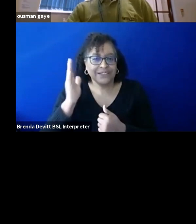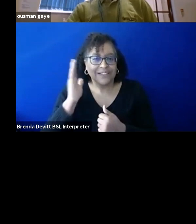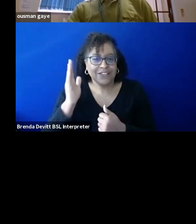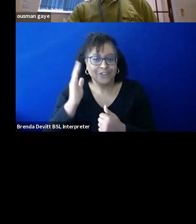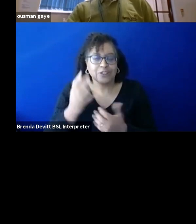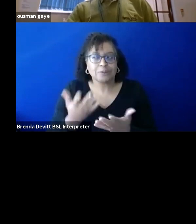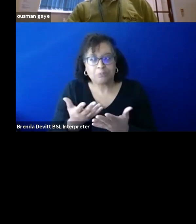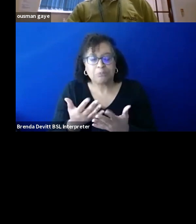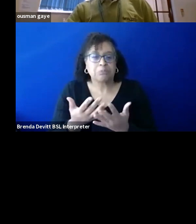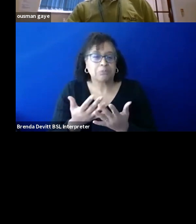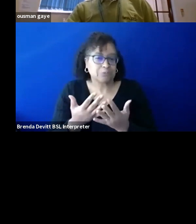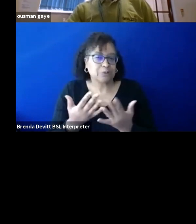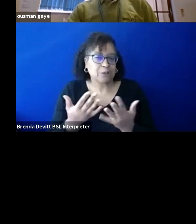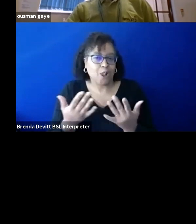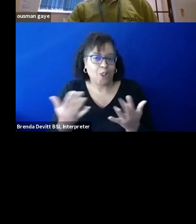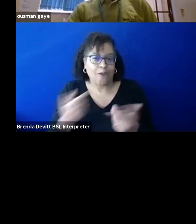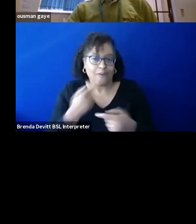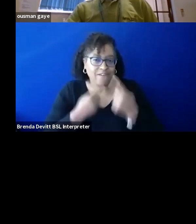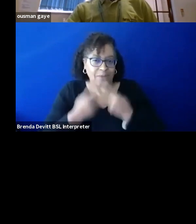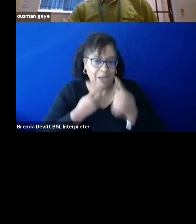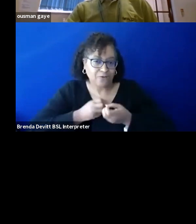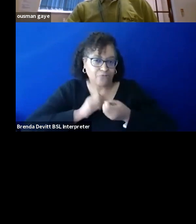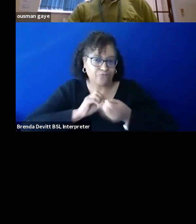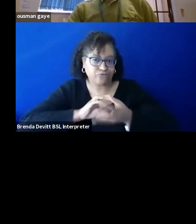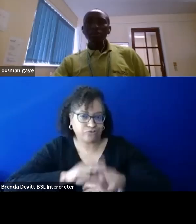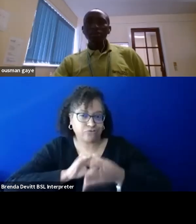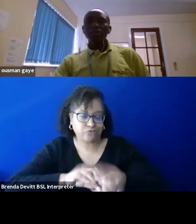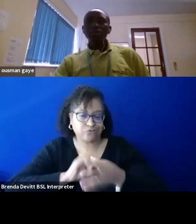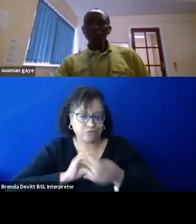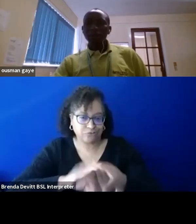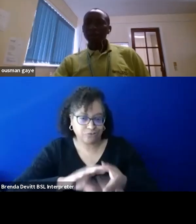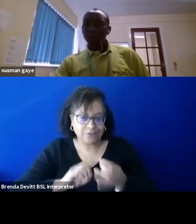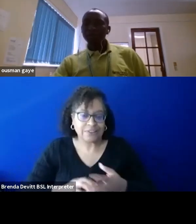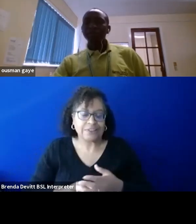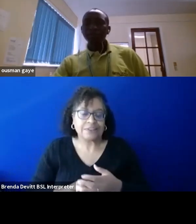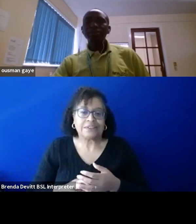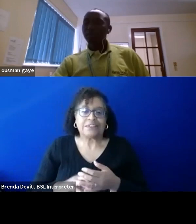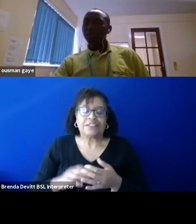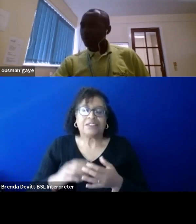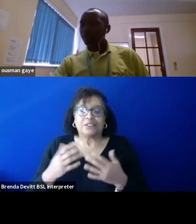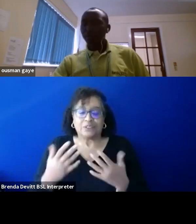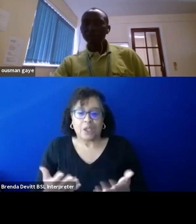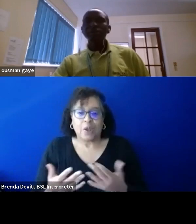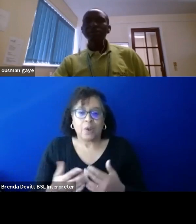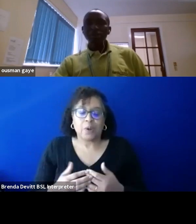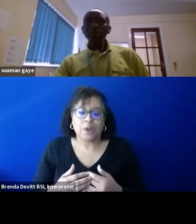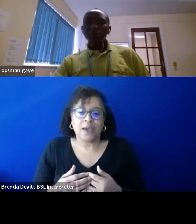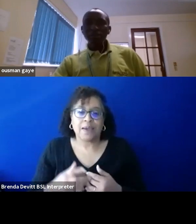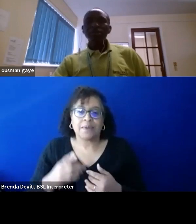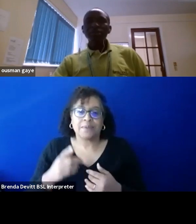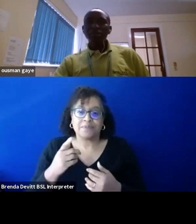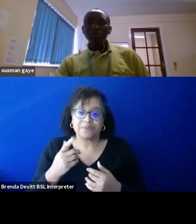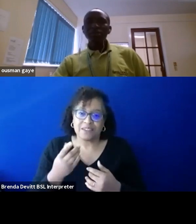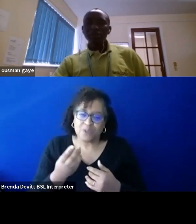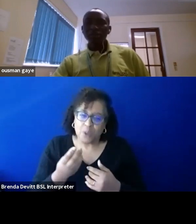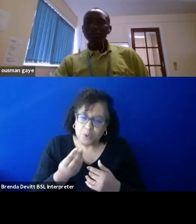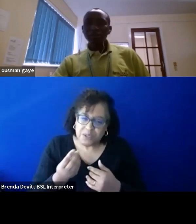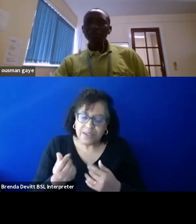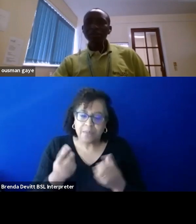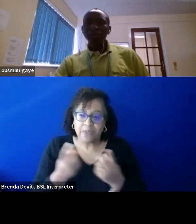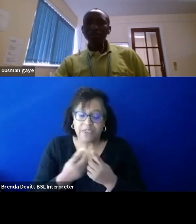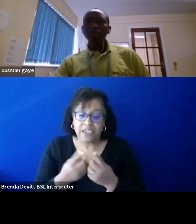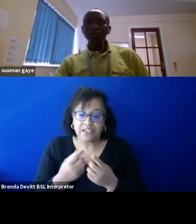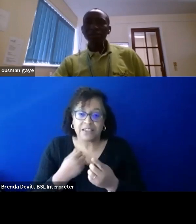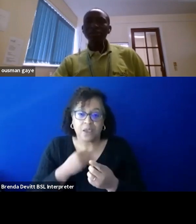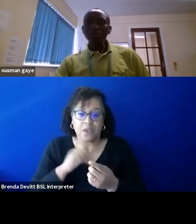training on exclusion, and it would take most of a day to go through all of the details. So I will fly over some things that